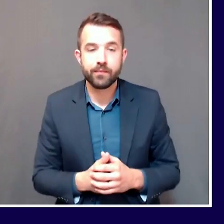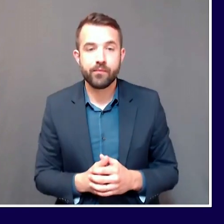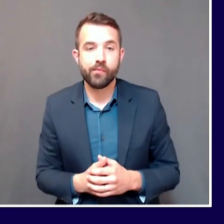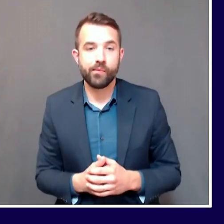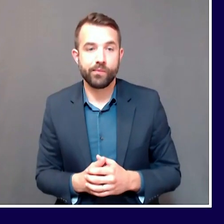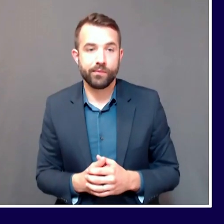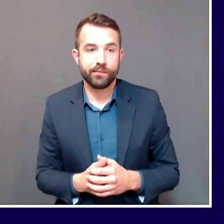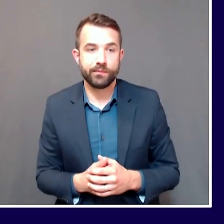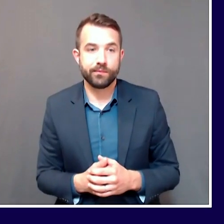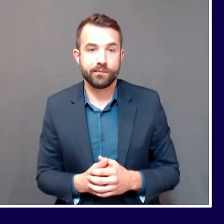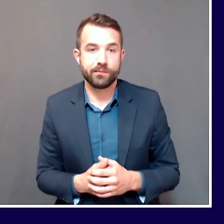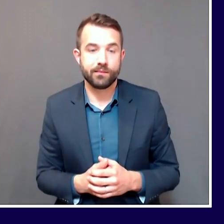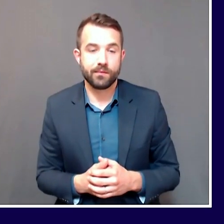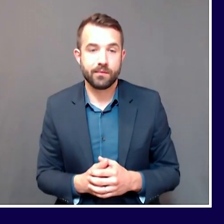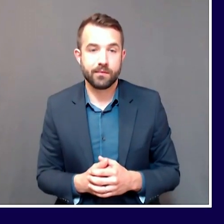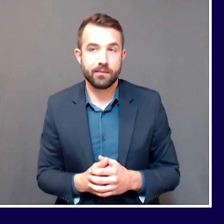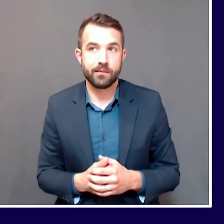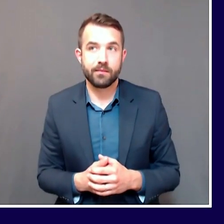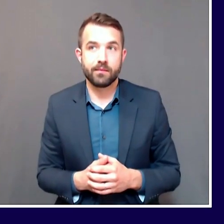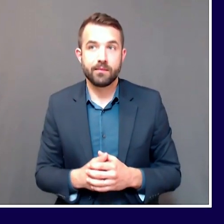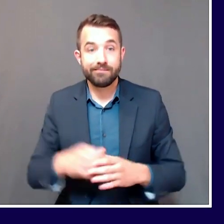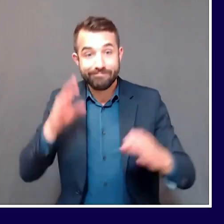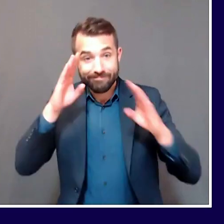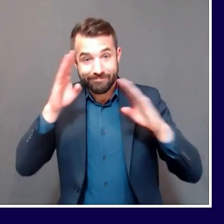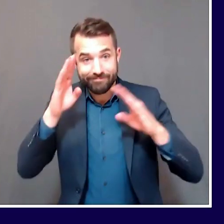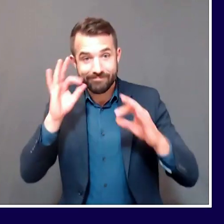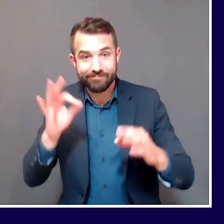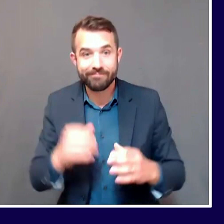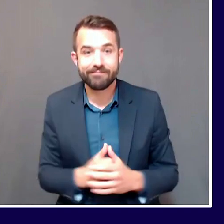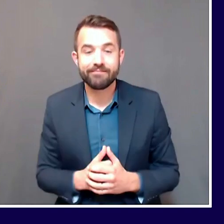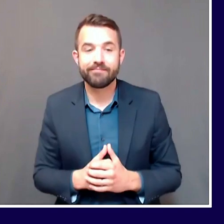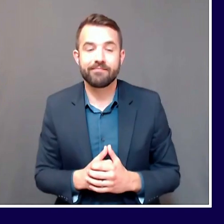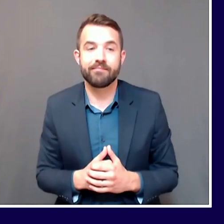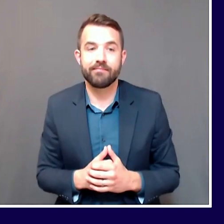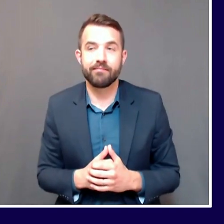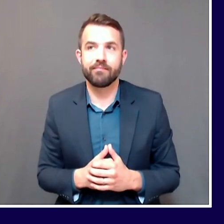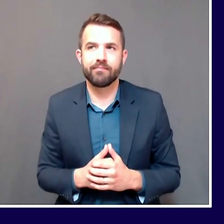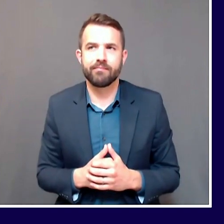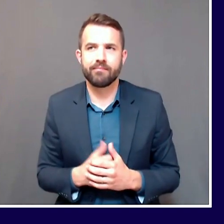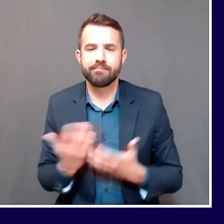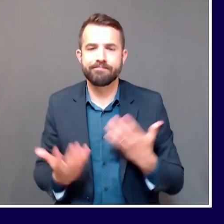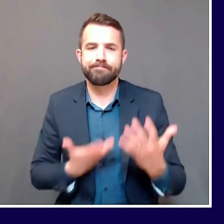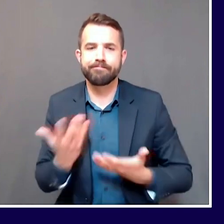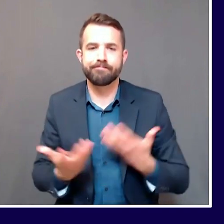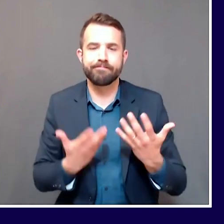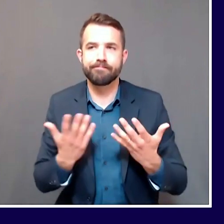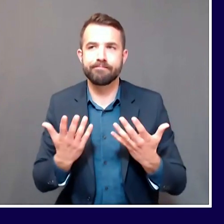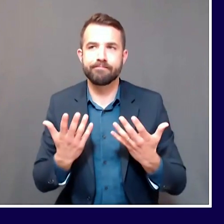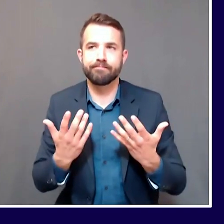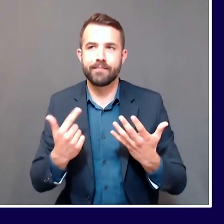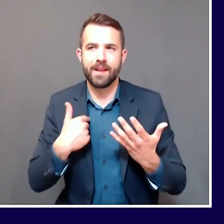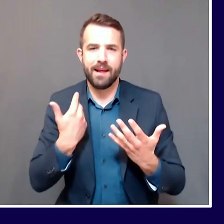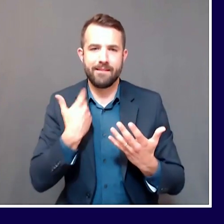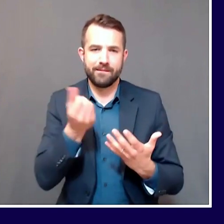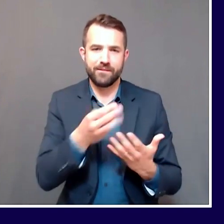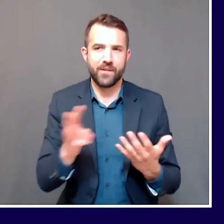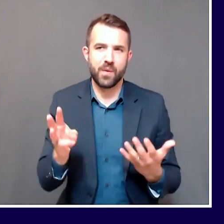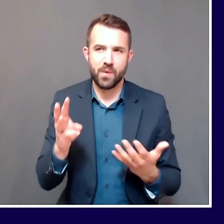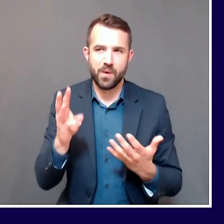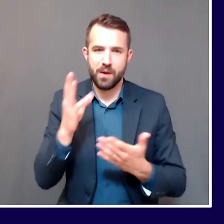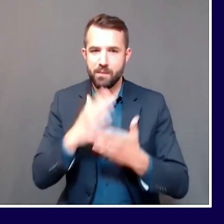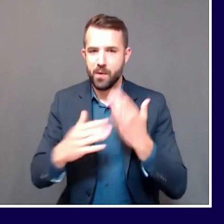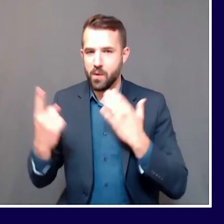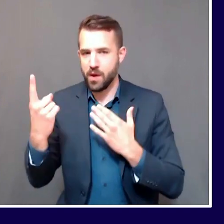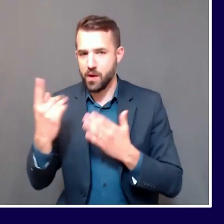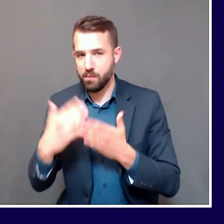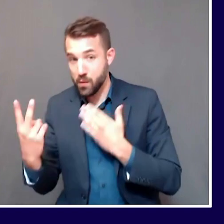Dr. Shah. I kind of have a 2-part question here. Number 1 part is, are you